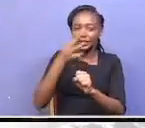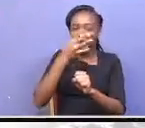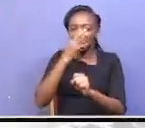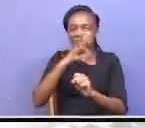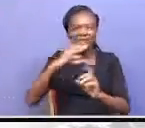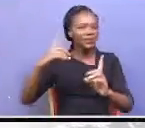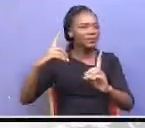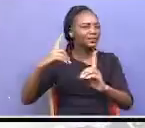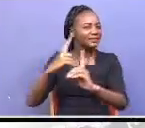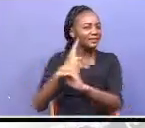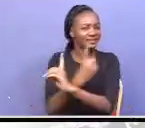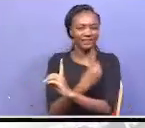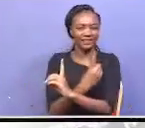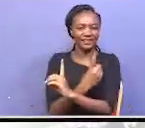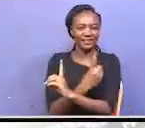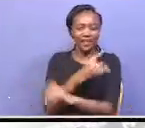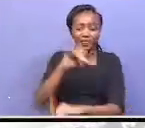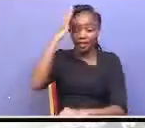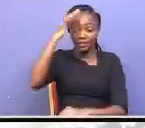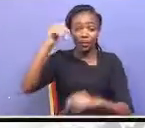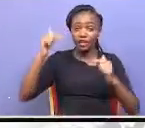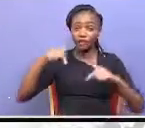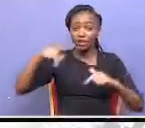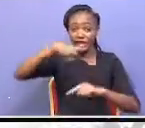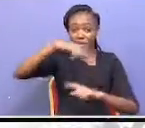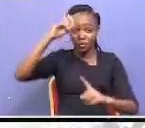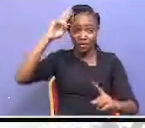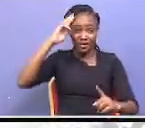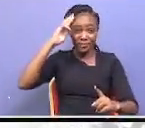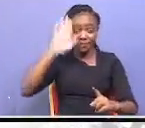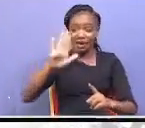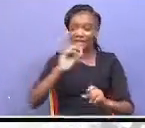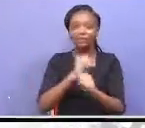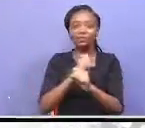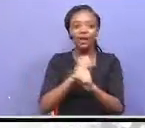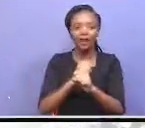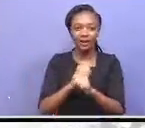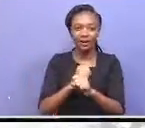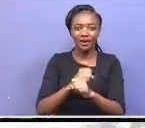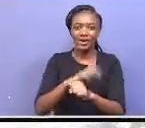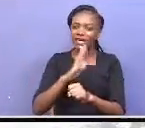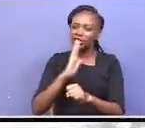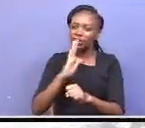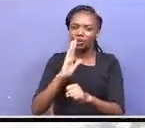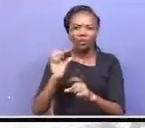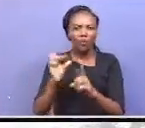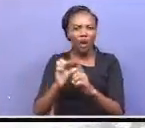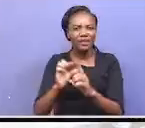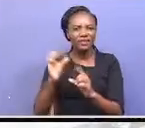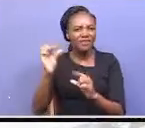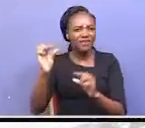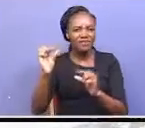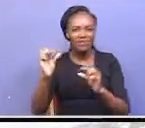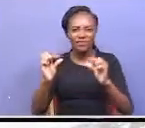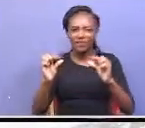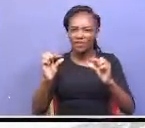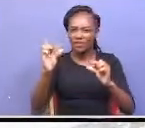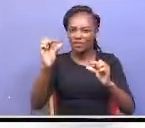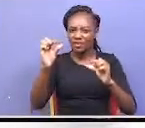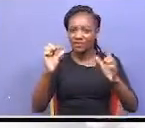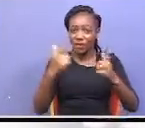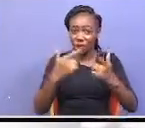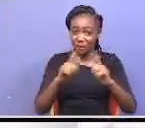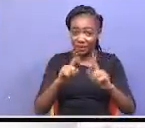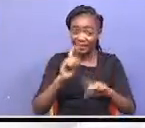and everybody today will remember what Kibaki did. He talked less, he talked very little, he didn't talk too much, but what